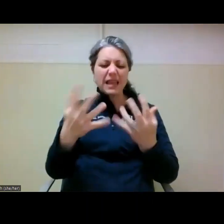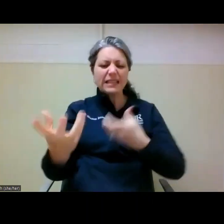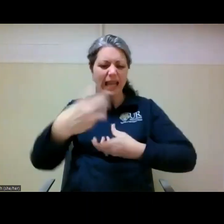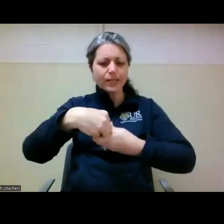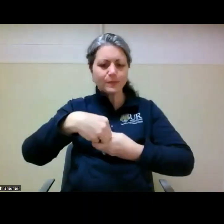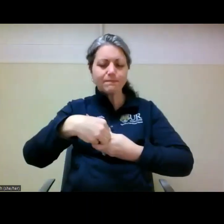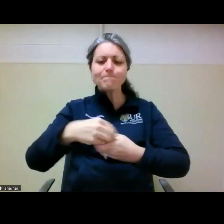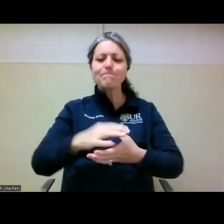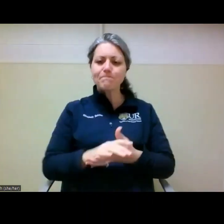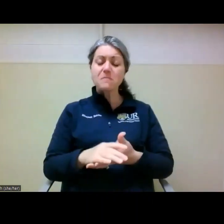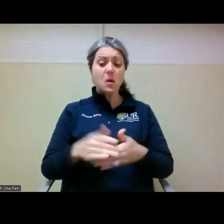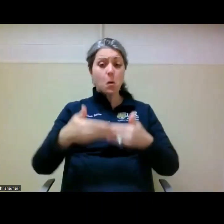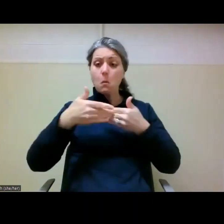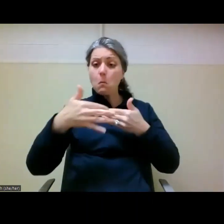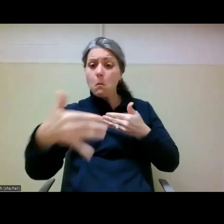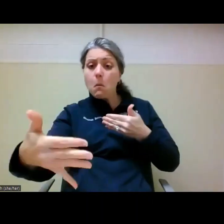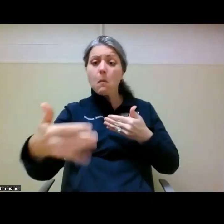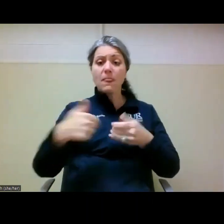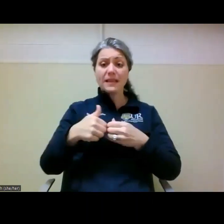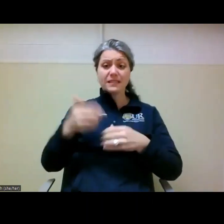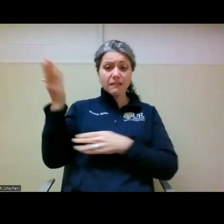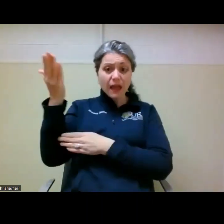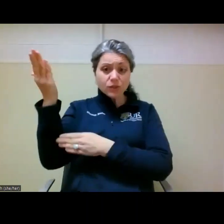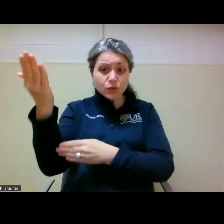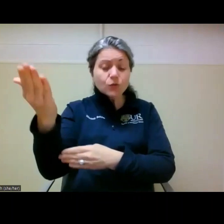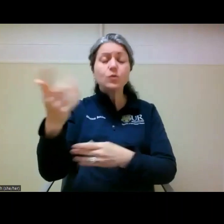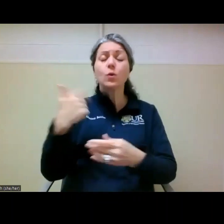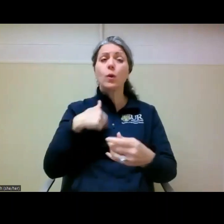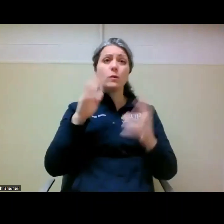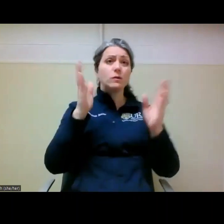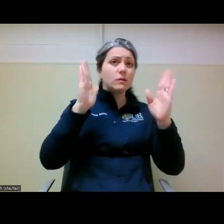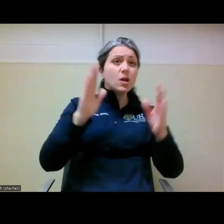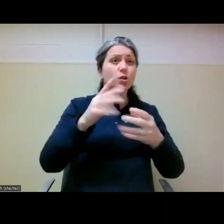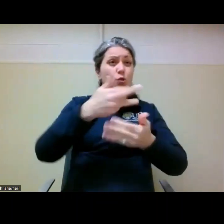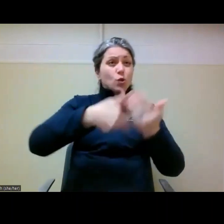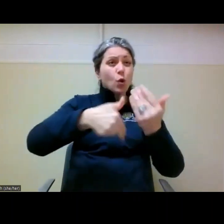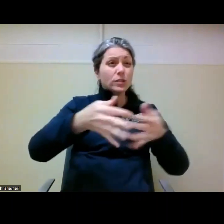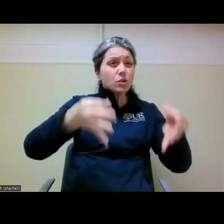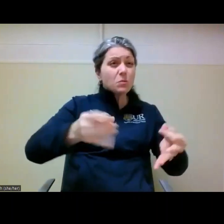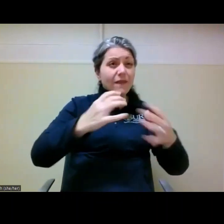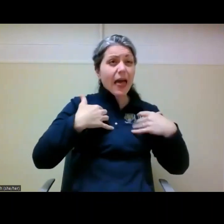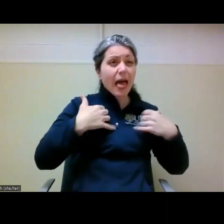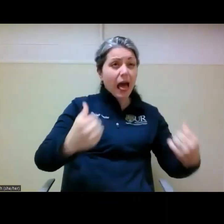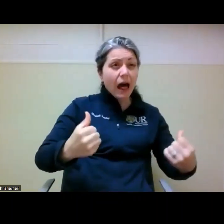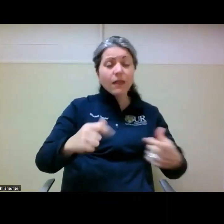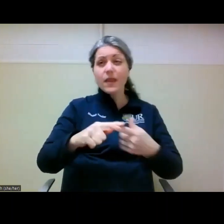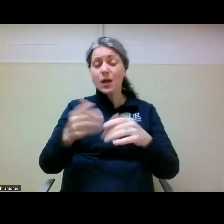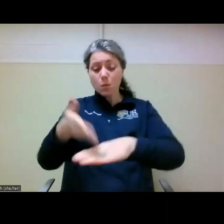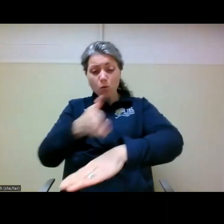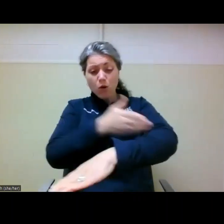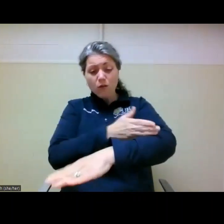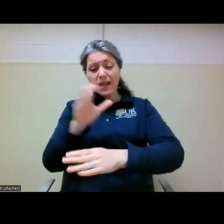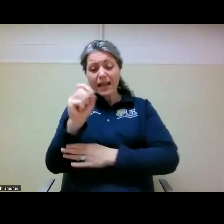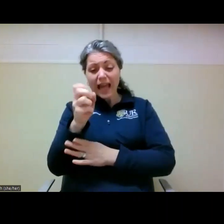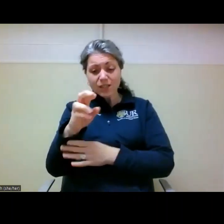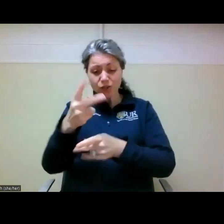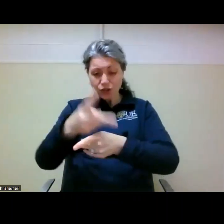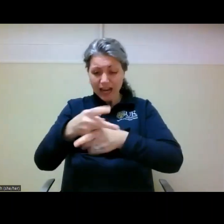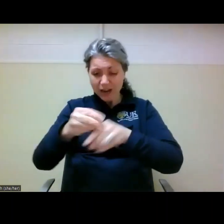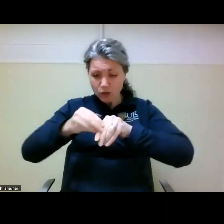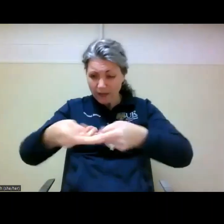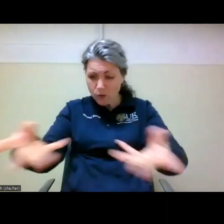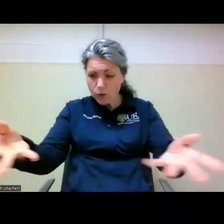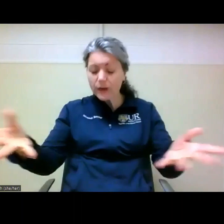engagement. Over the course of these series, topics will address social determinants of health, improving cancer care delivery, and promoting health equity across